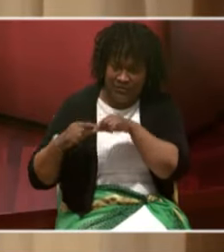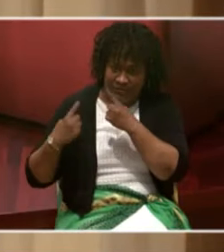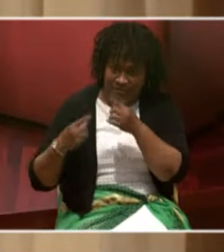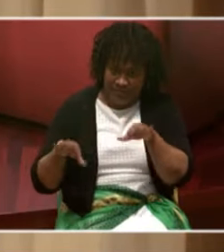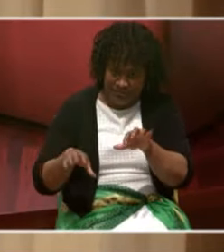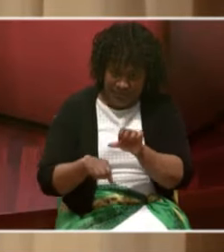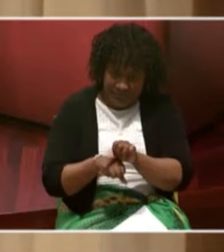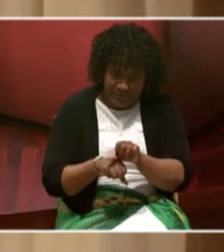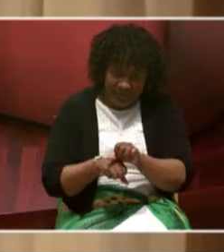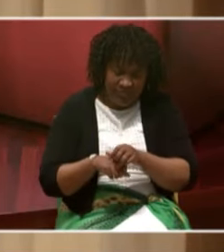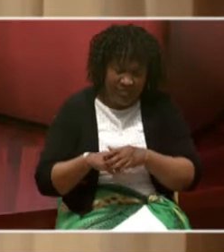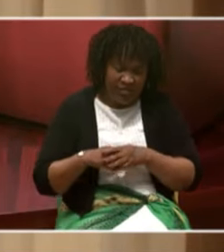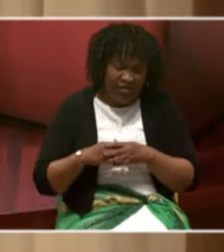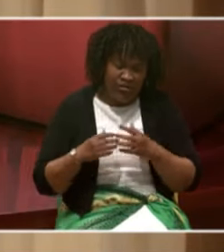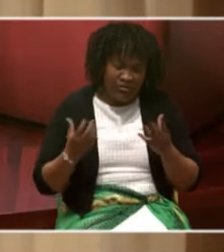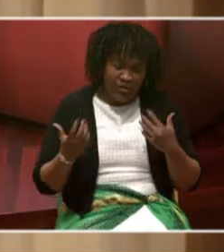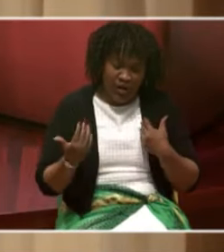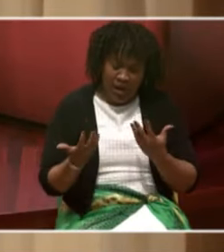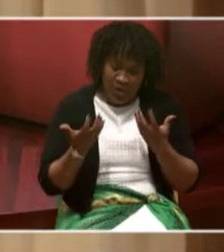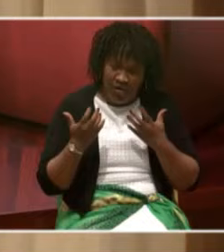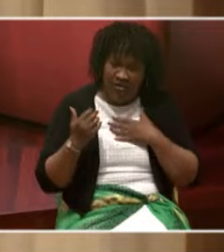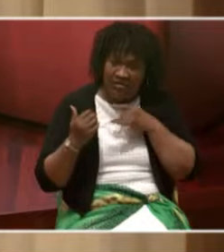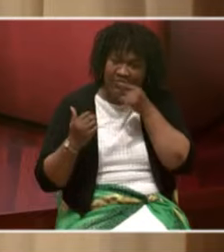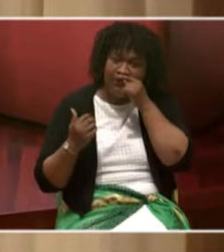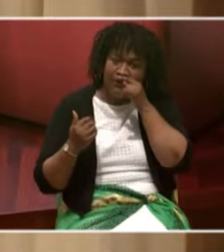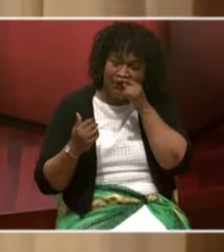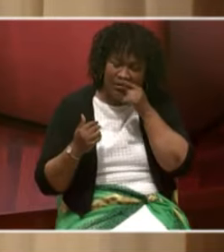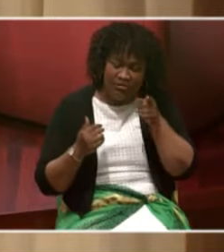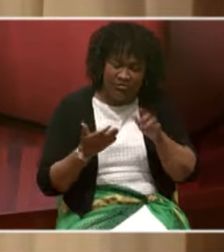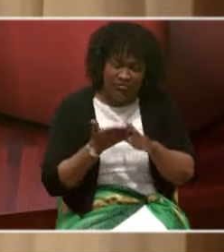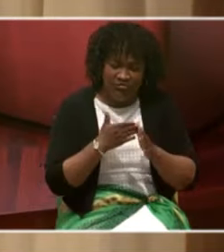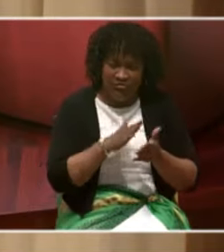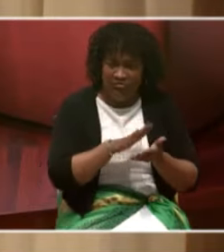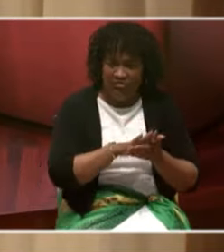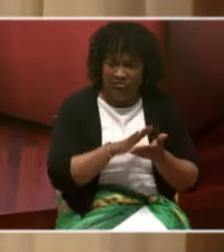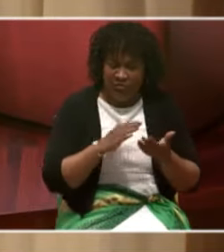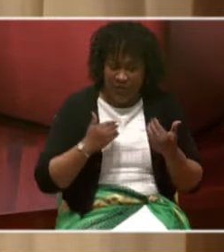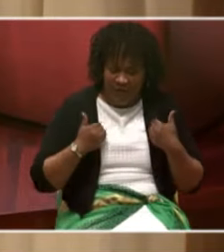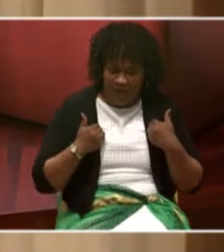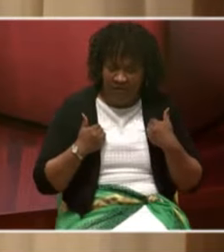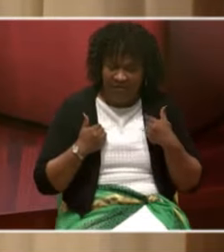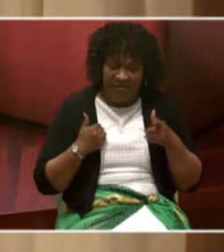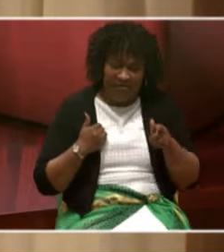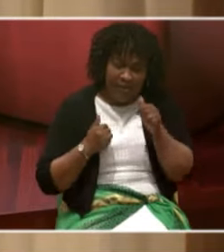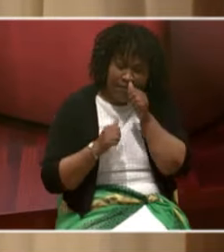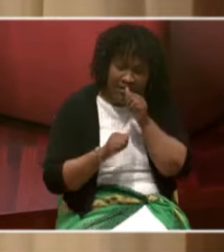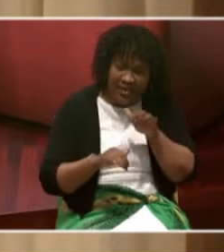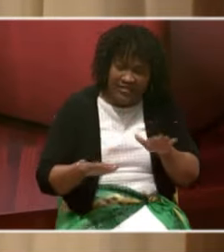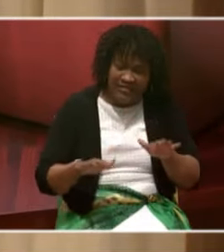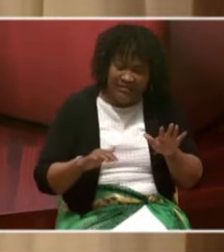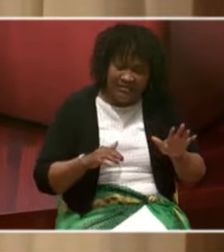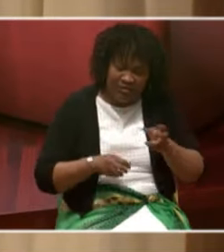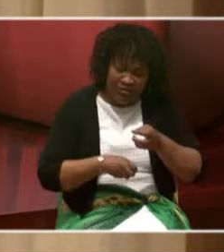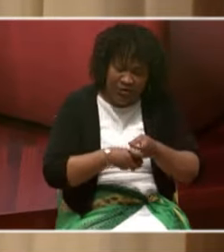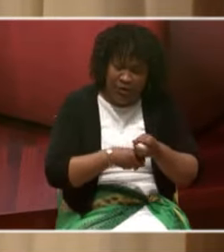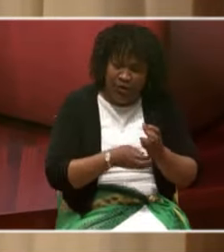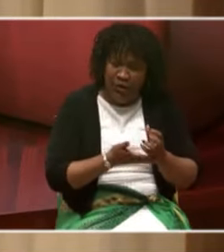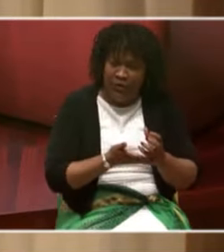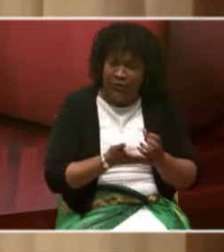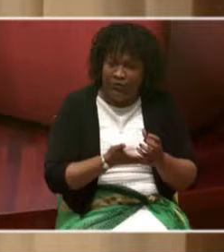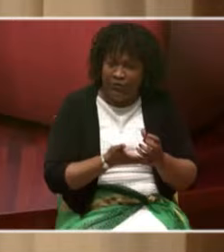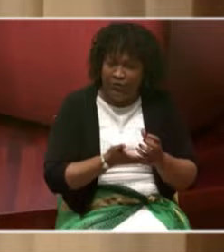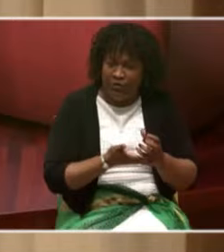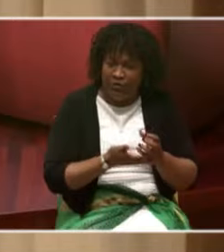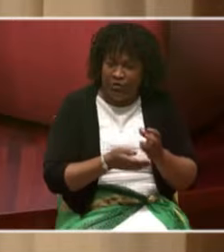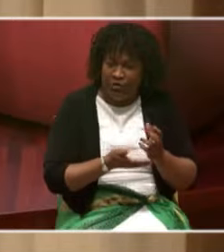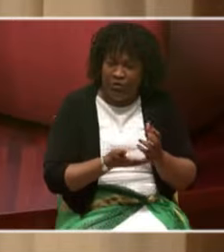And I tell these young people, I said, these signs are gone. They will not return. We brought down those signs. I said, the only place you'll